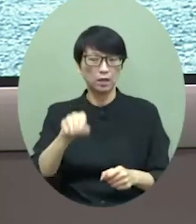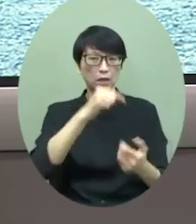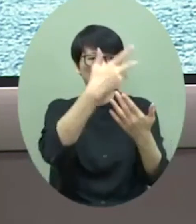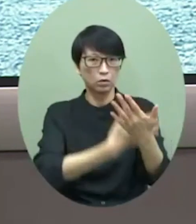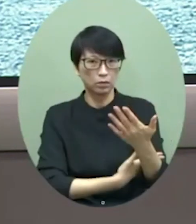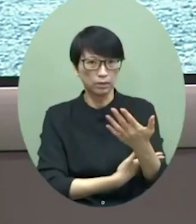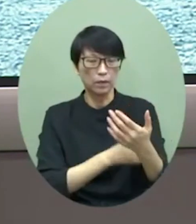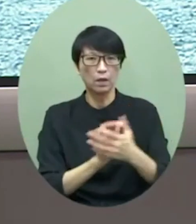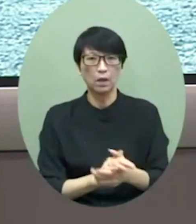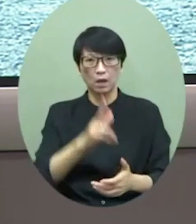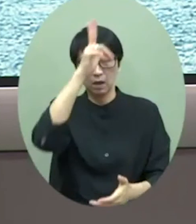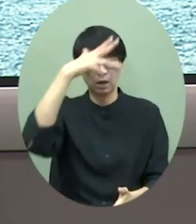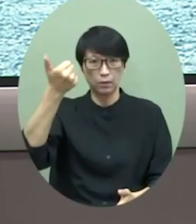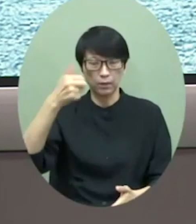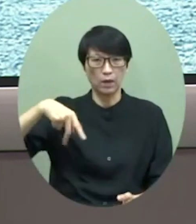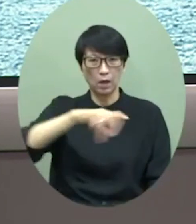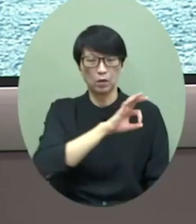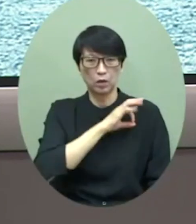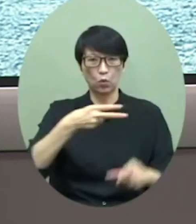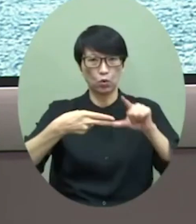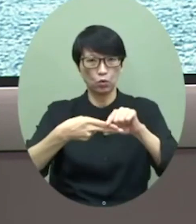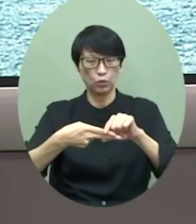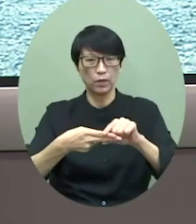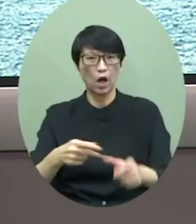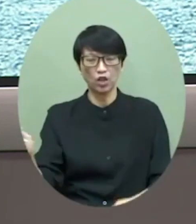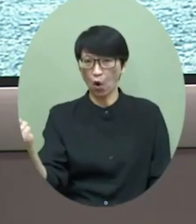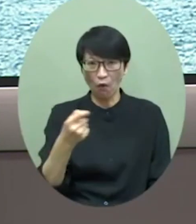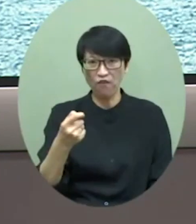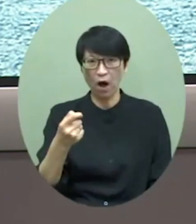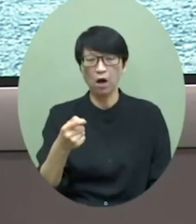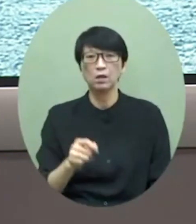banning of masks. The court ruled that